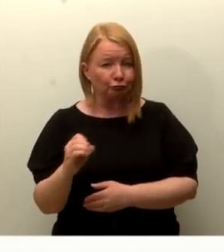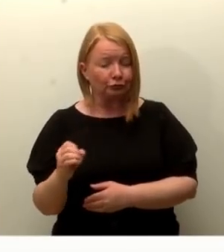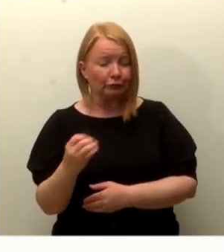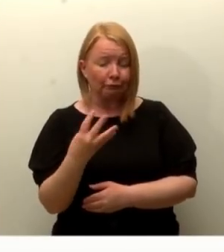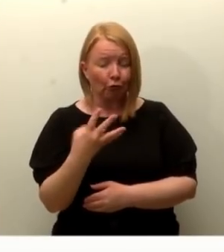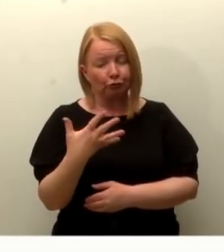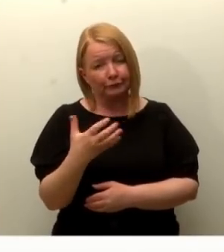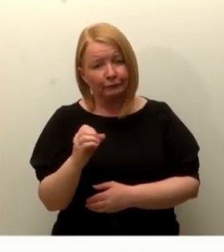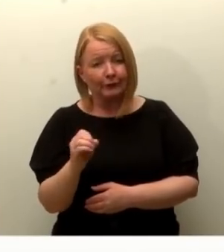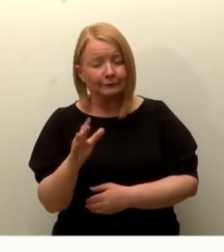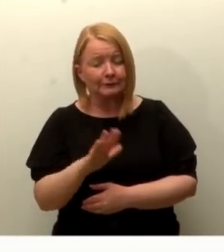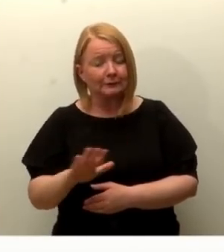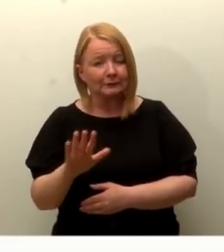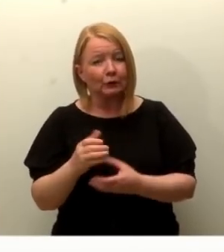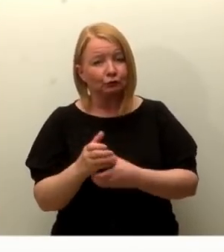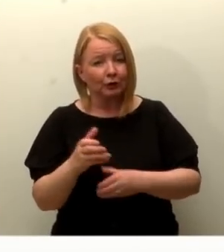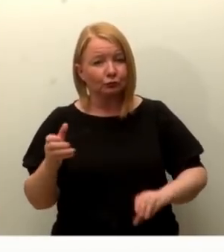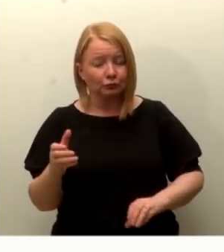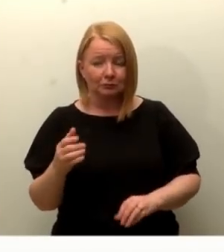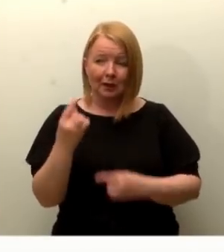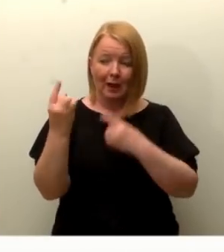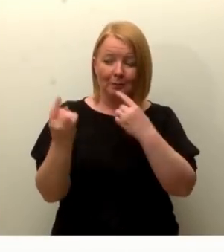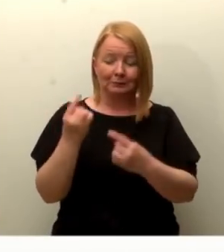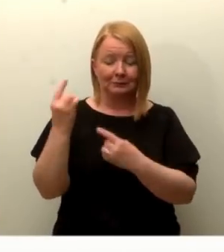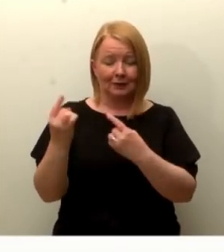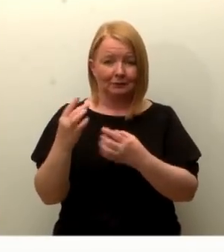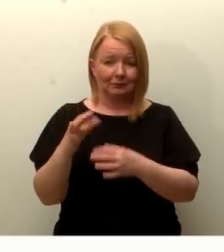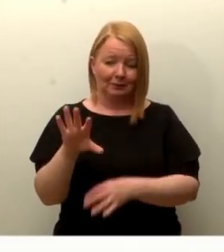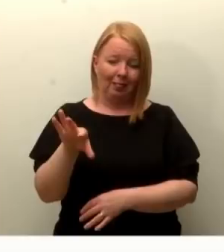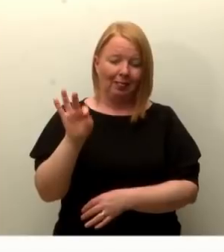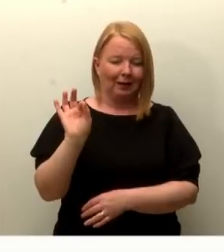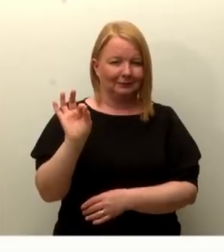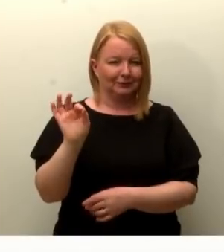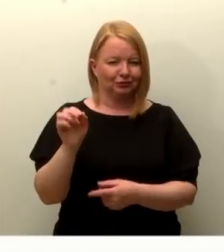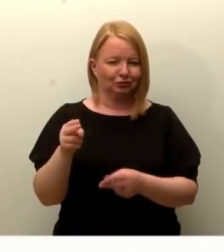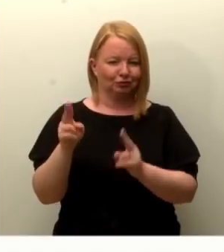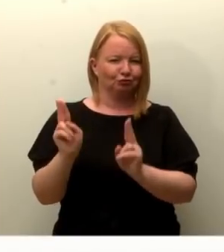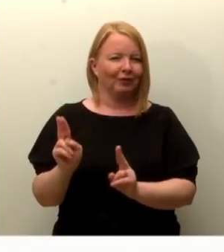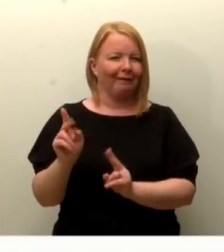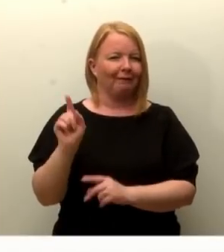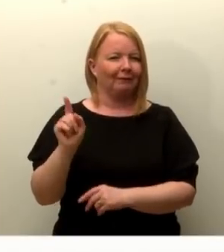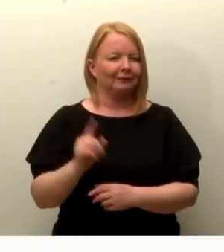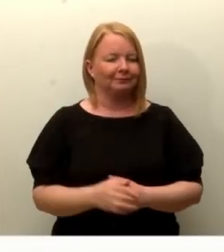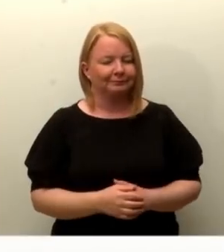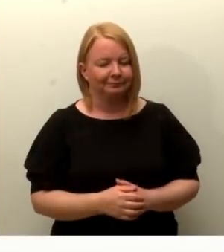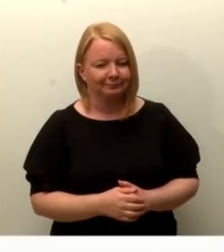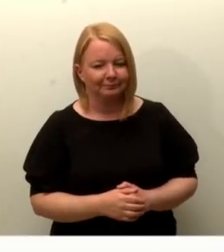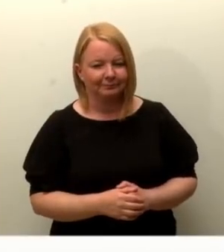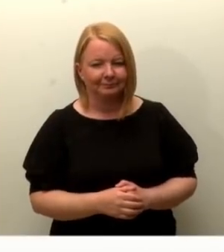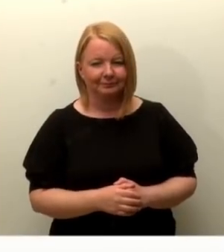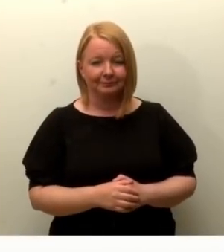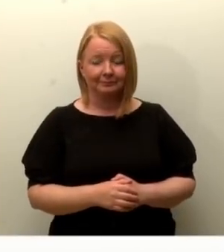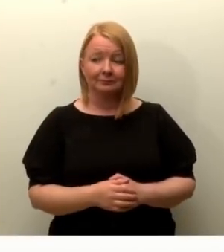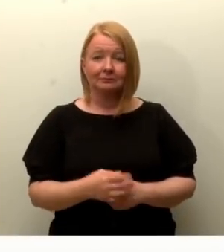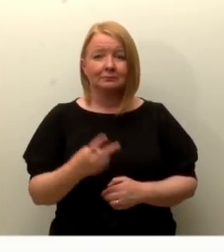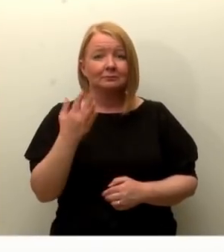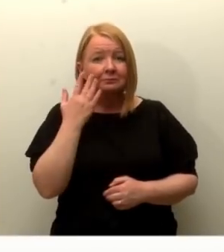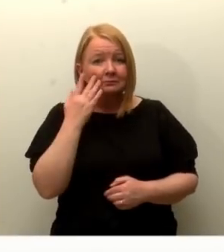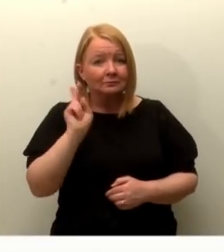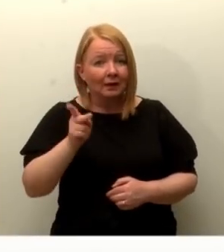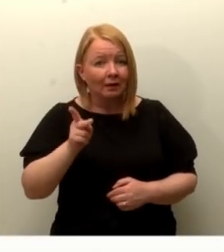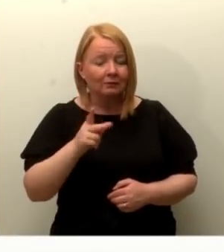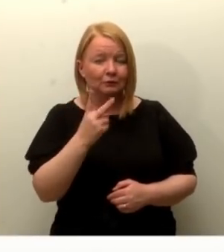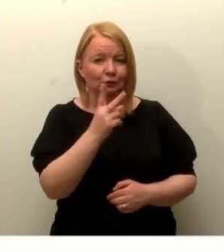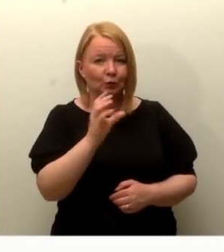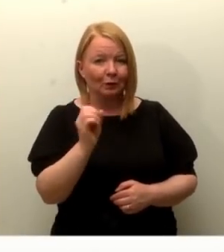hail from, and for which he was elected unopposed as the chairperson. And again, in 23,